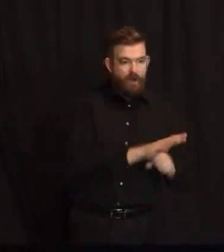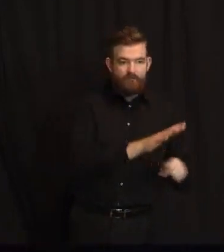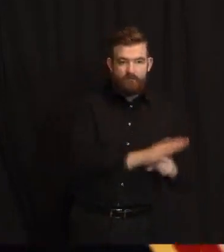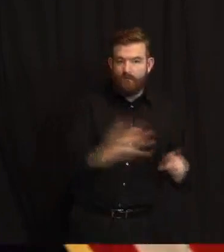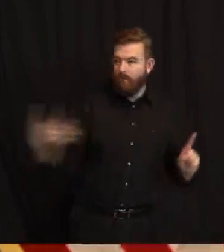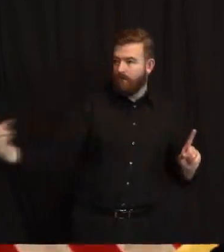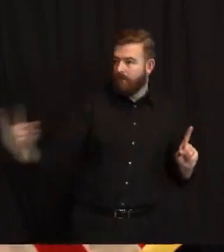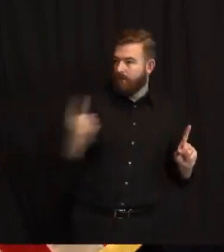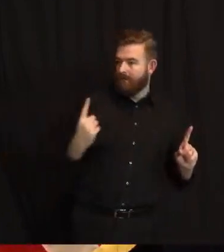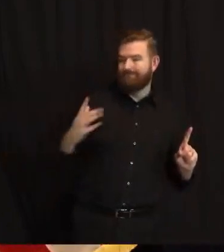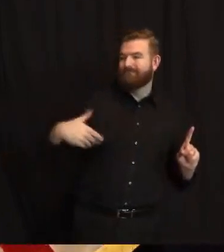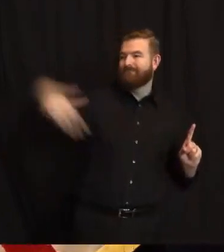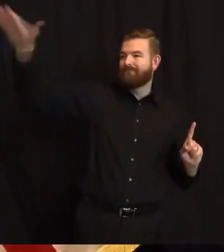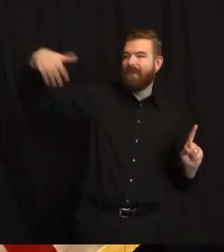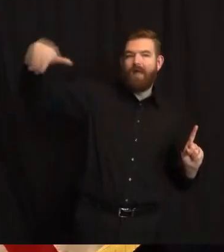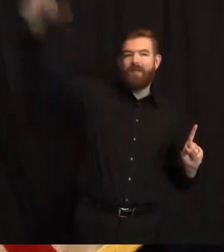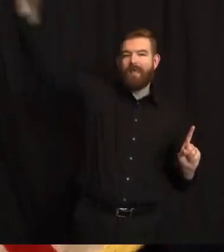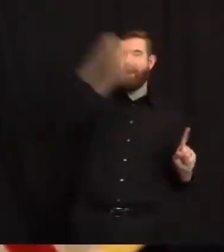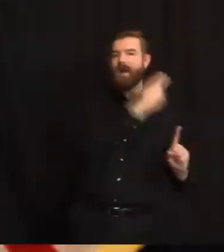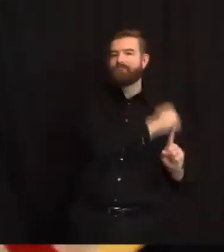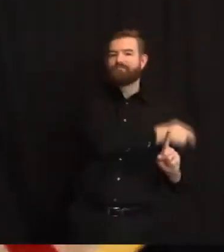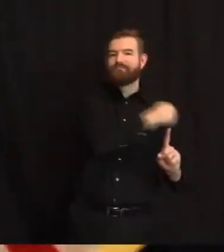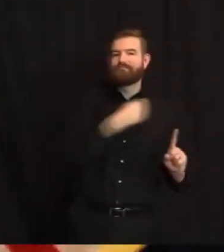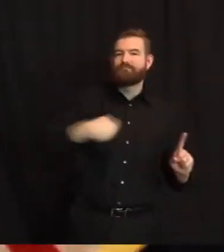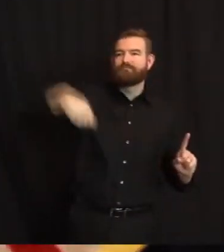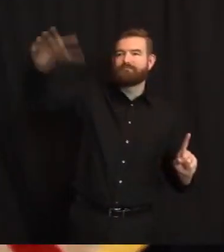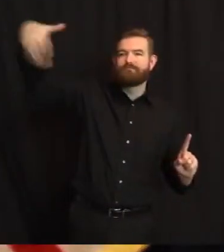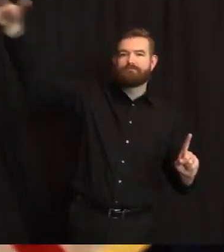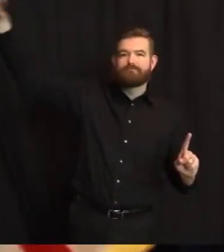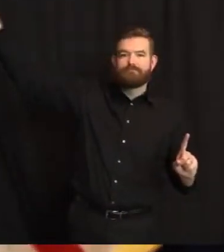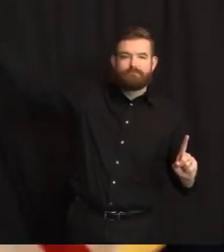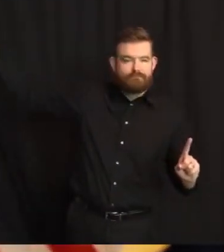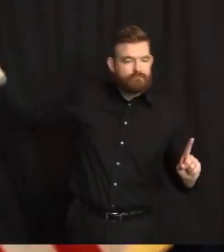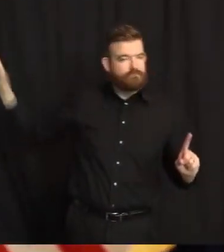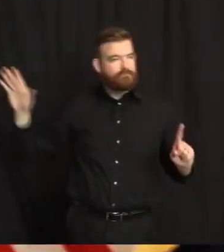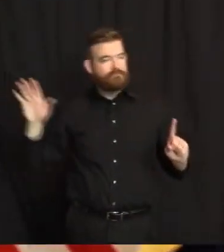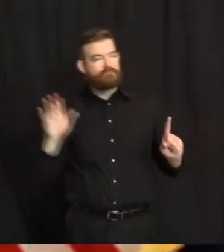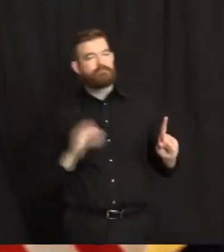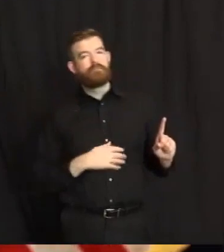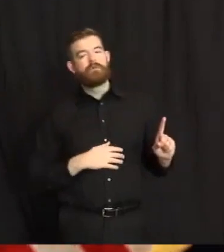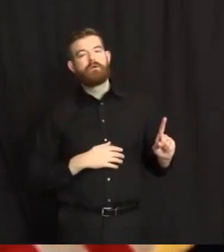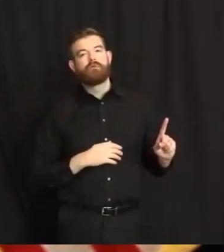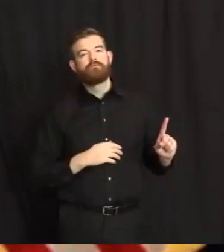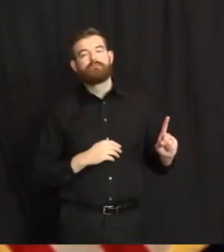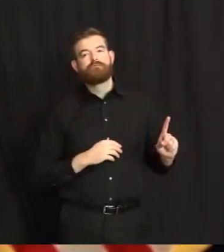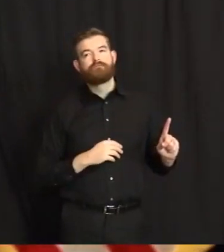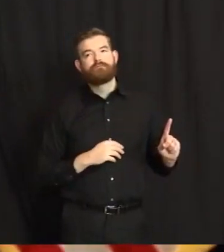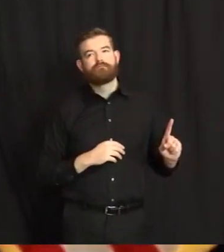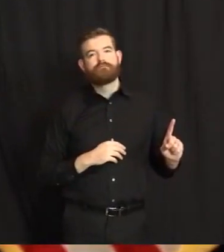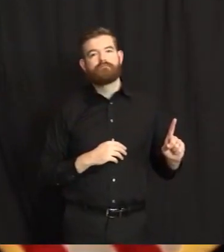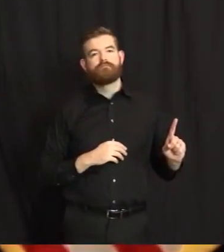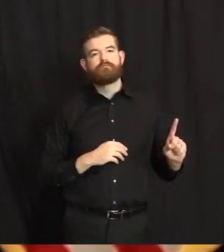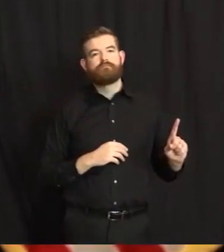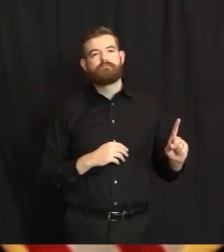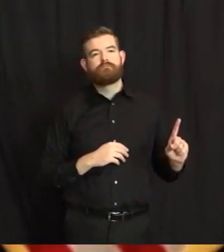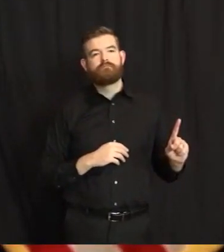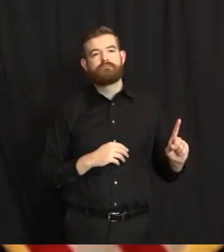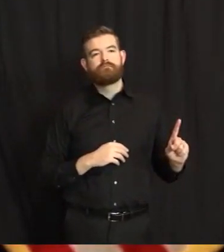listening? We think we can withstand the amount of beds, but if we take our foot off the gas, you could throw that statement out the